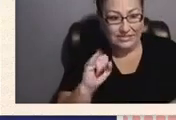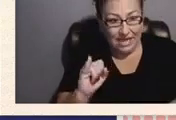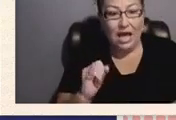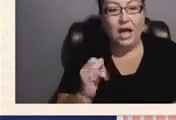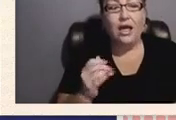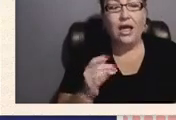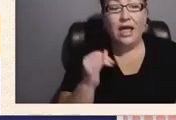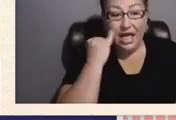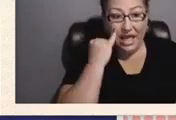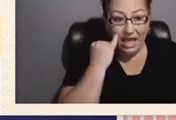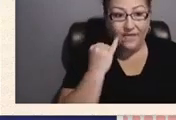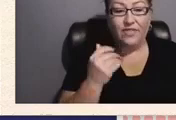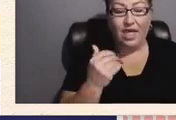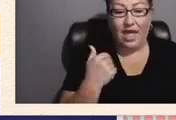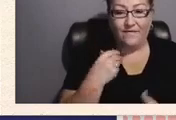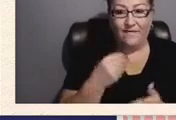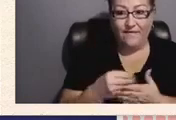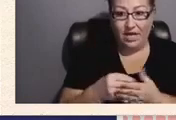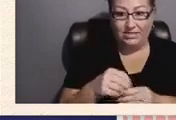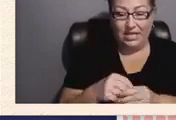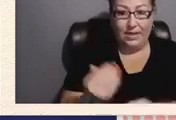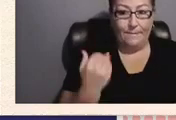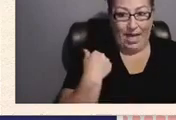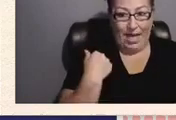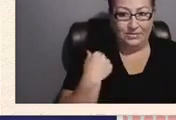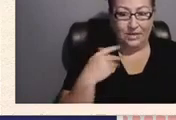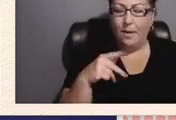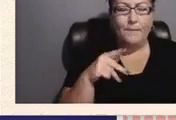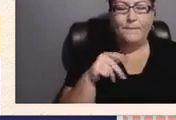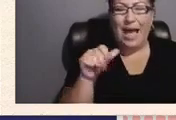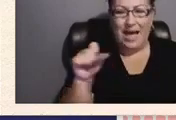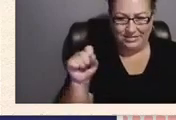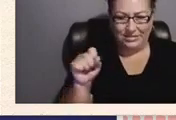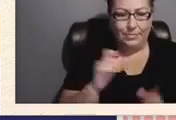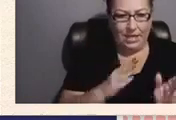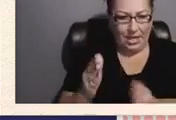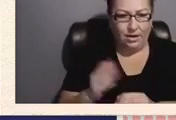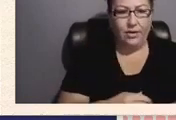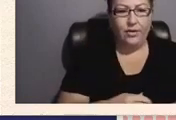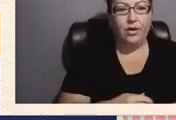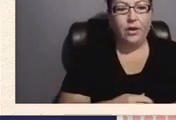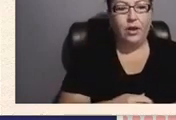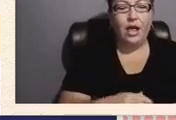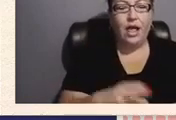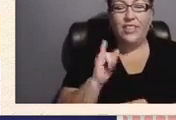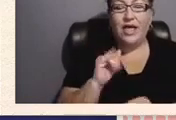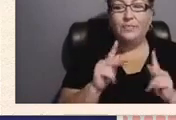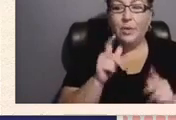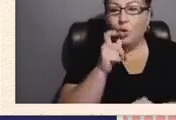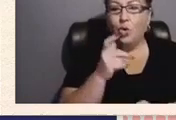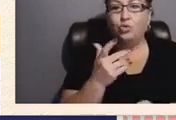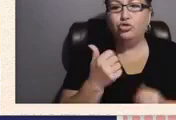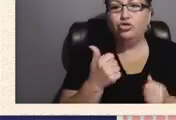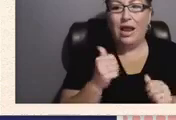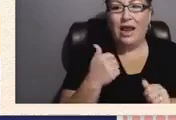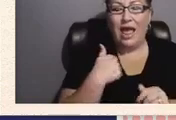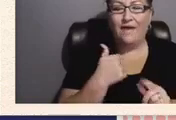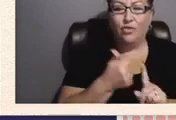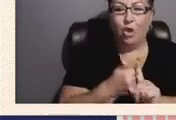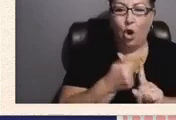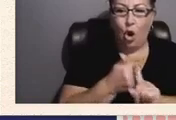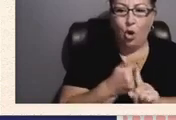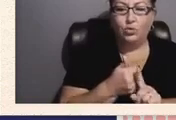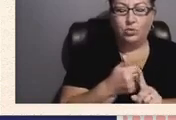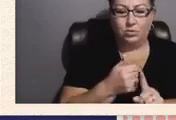plan. So these are individuals who are trying to have their own self-supported business.